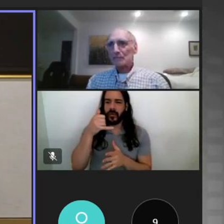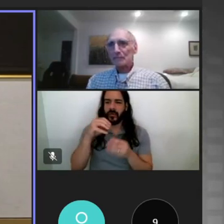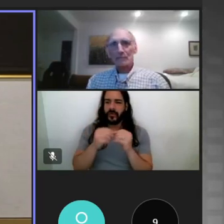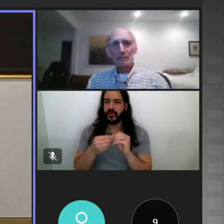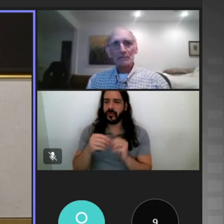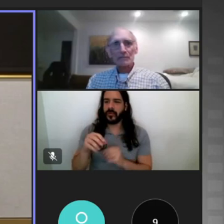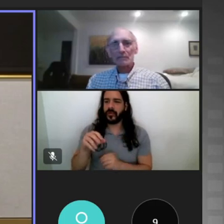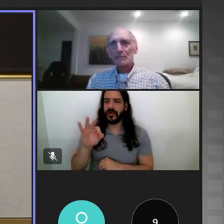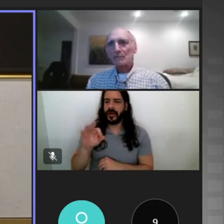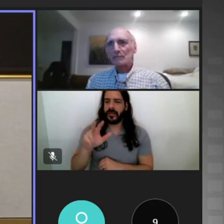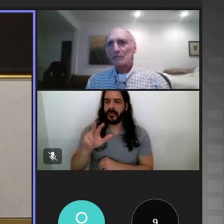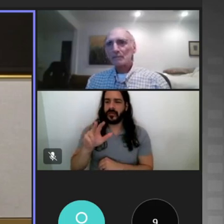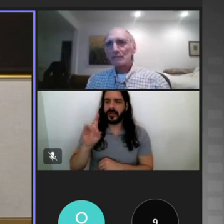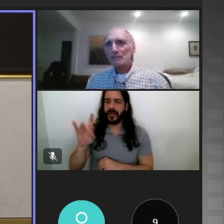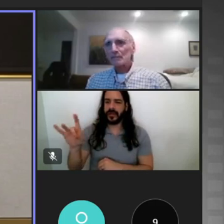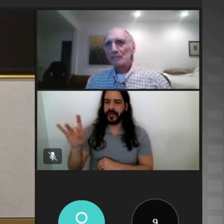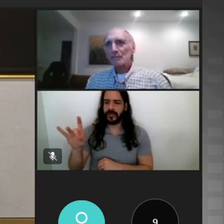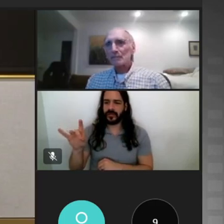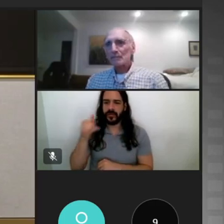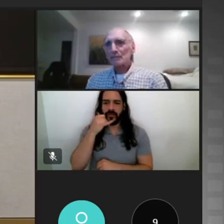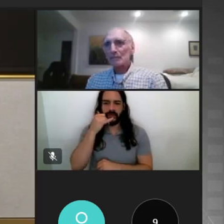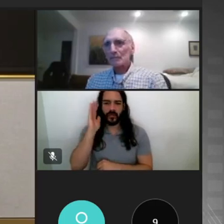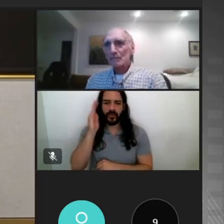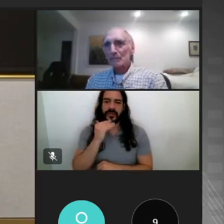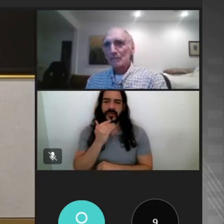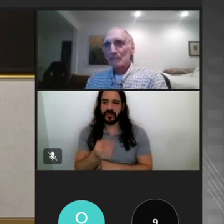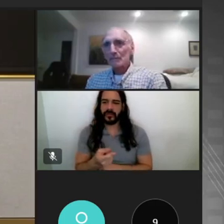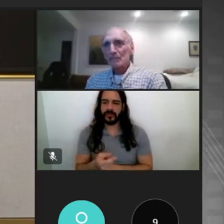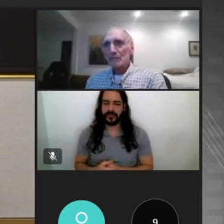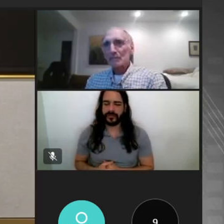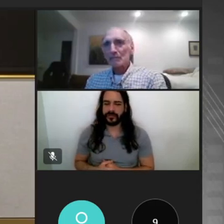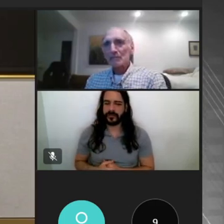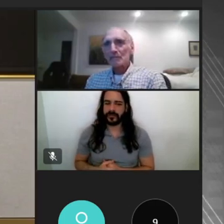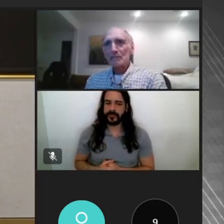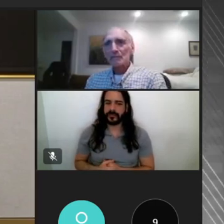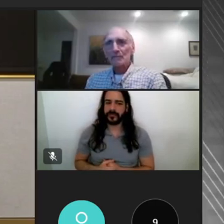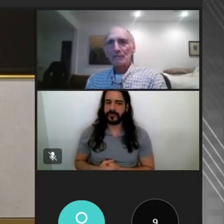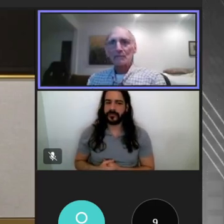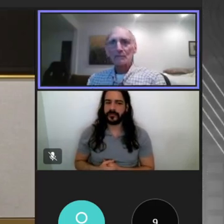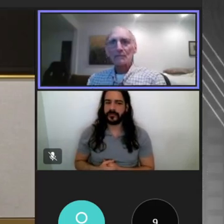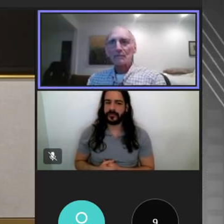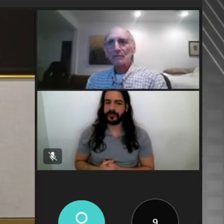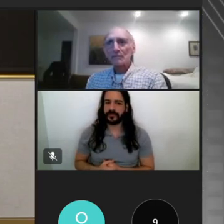caller 9388. You'll be notified when you can start speaking.